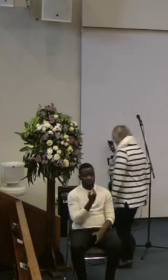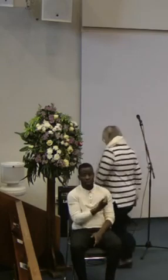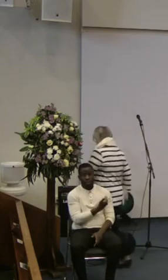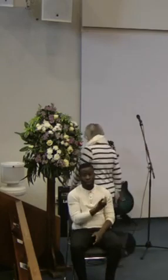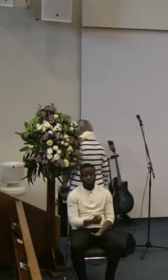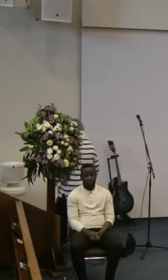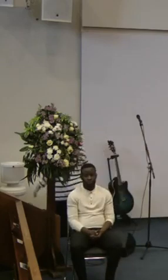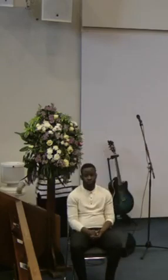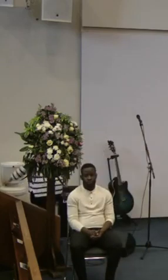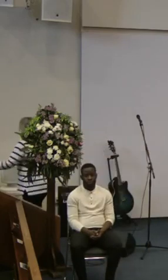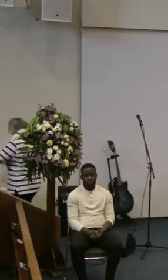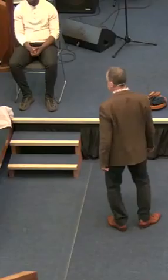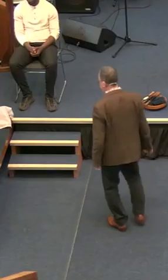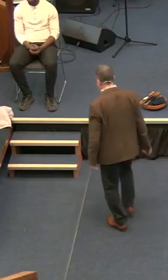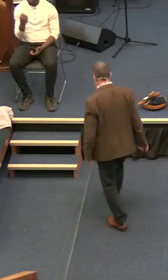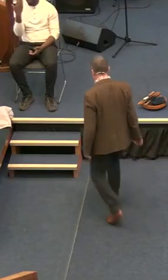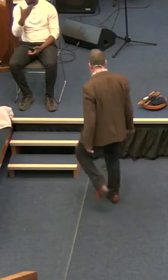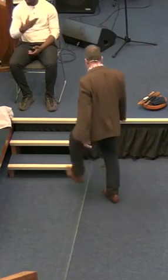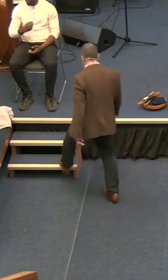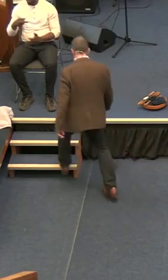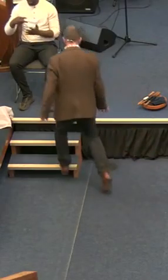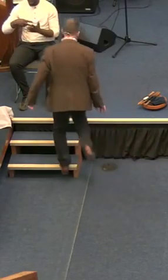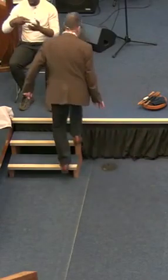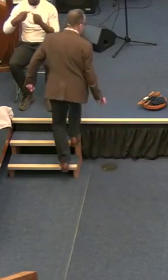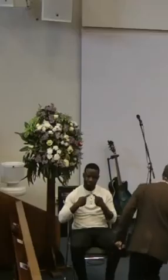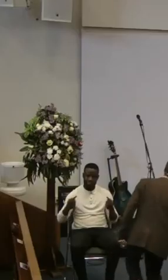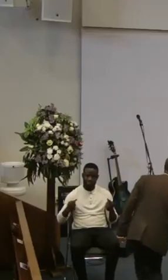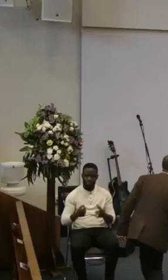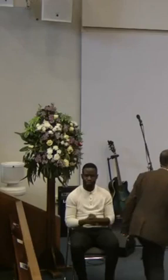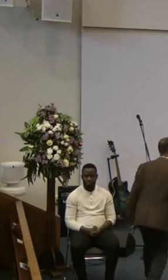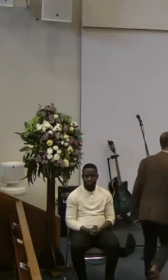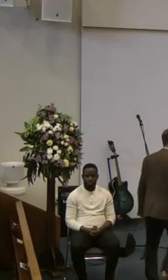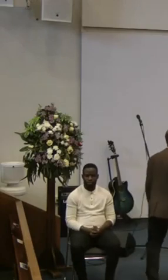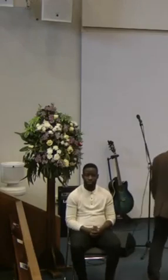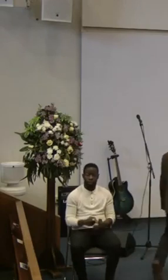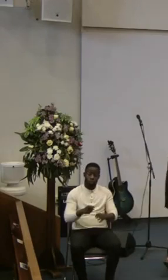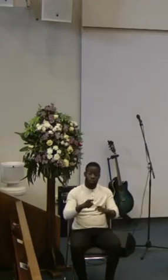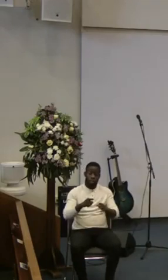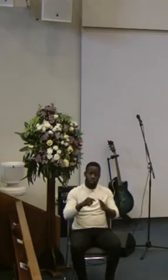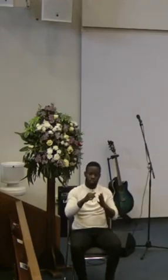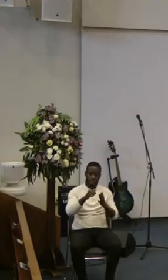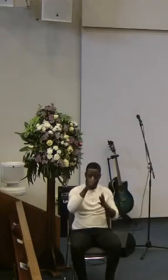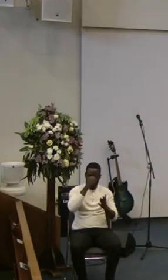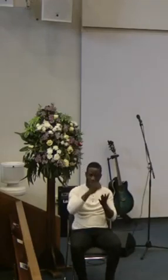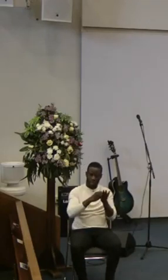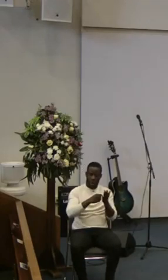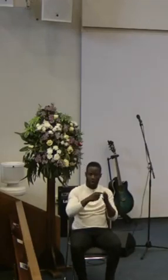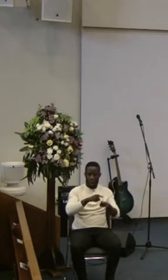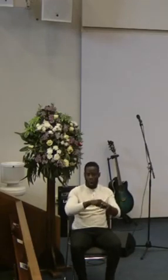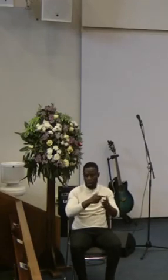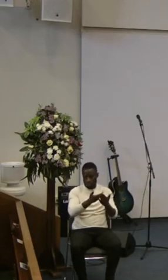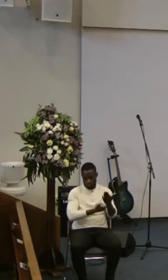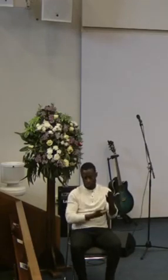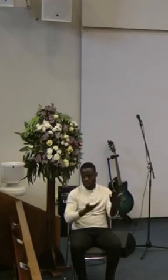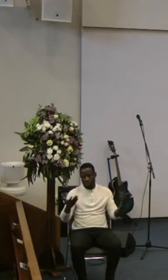Alison, that was so beautifully read and such a long passage. Forgive me for giving you